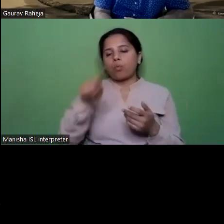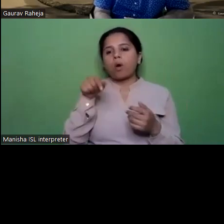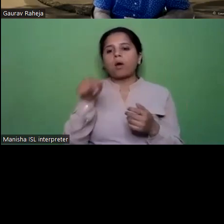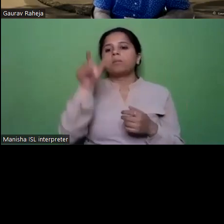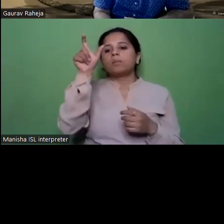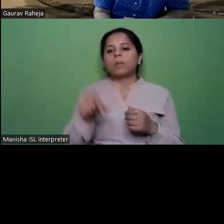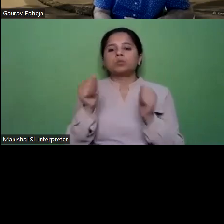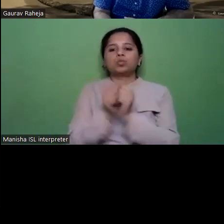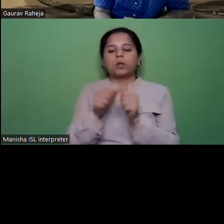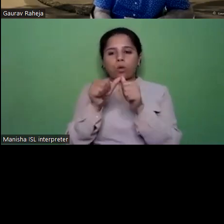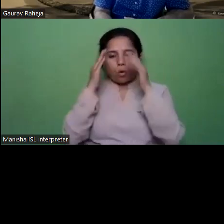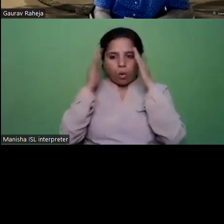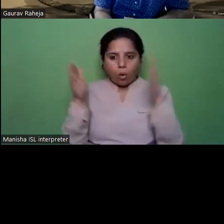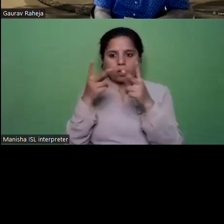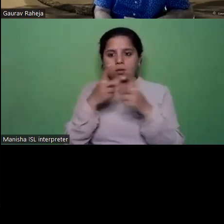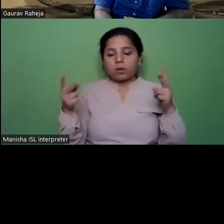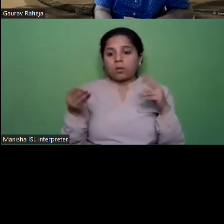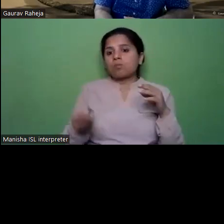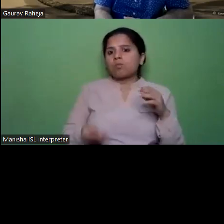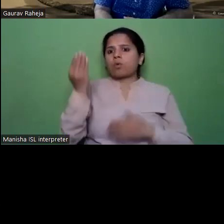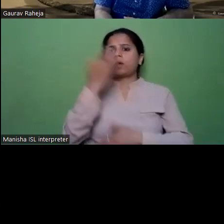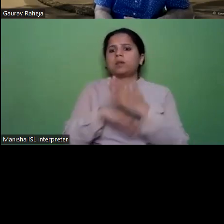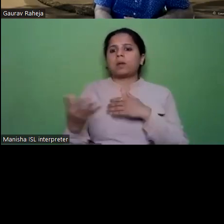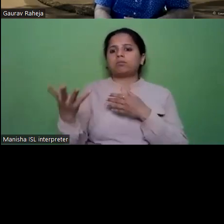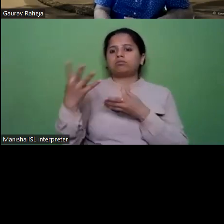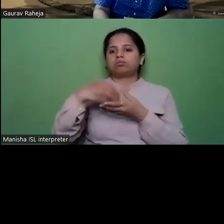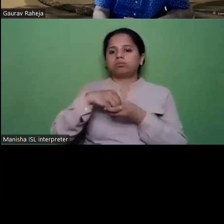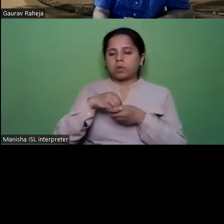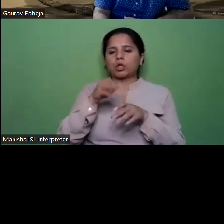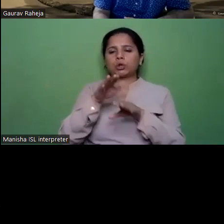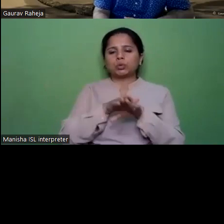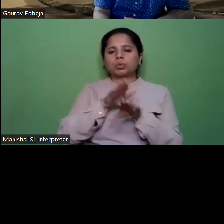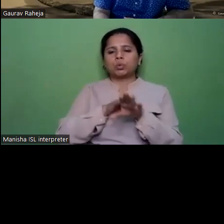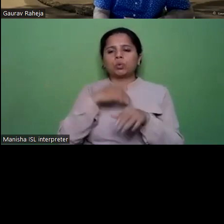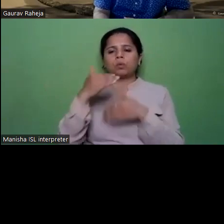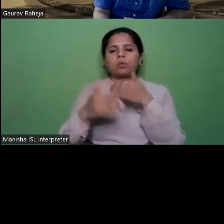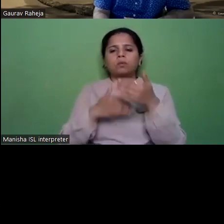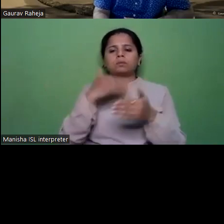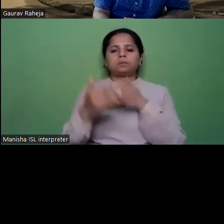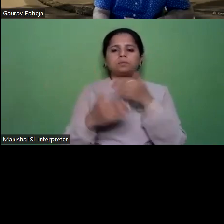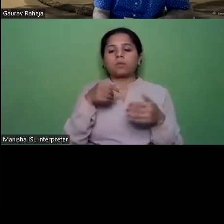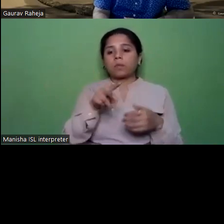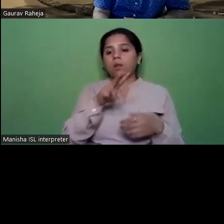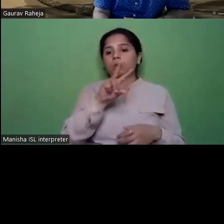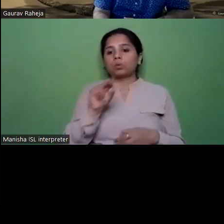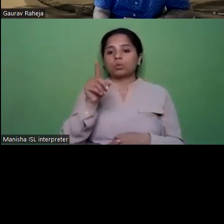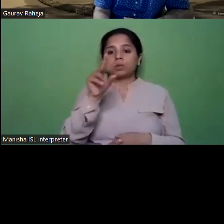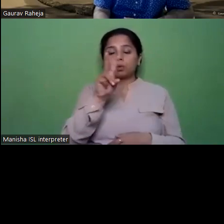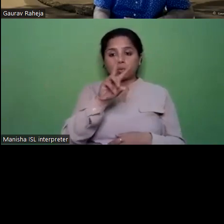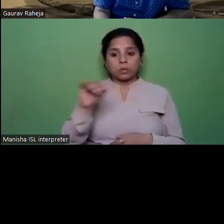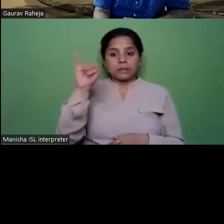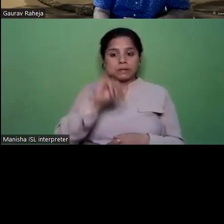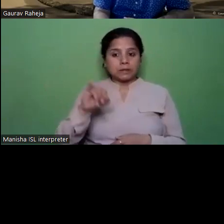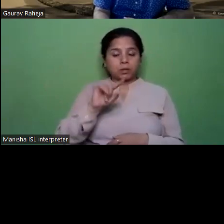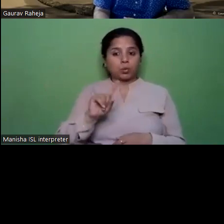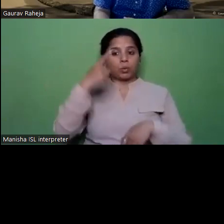was formed. So more disabilities got included, slowly, such that in 2006, for the first time,